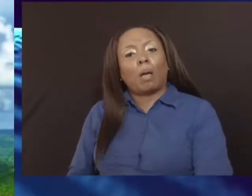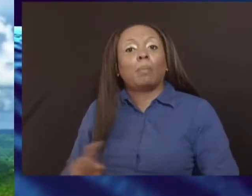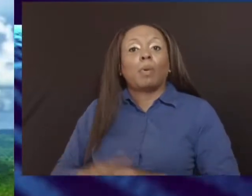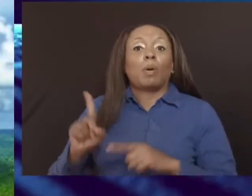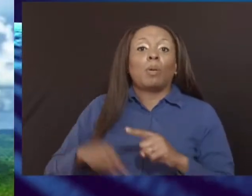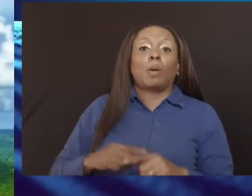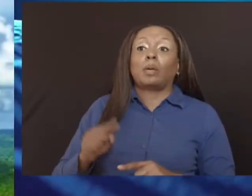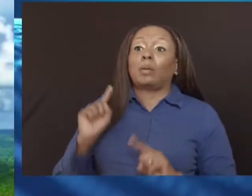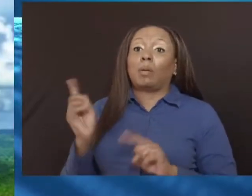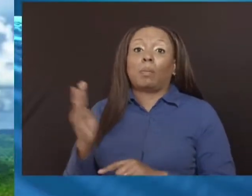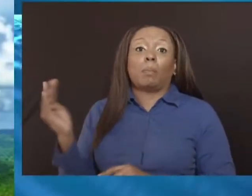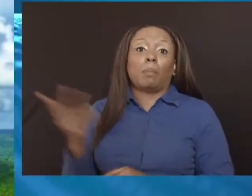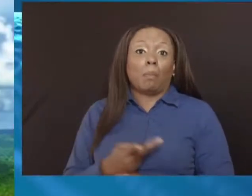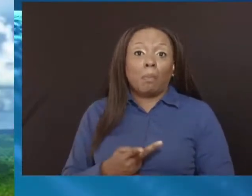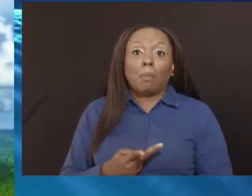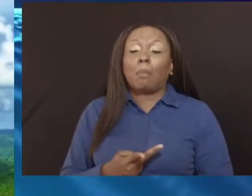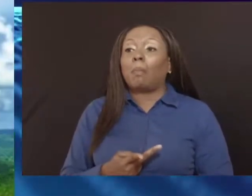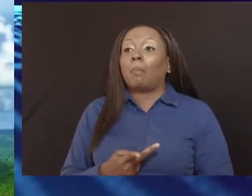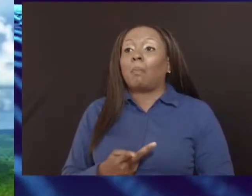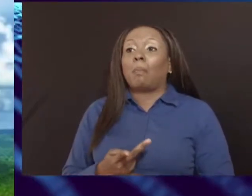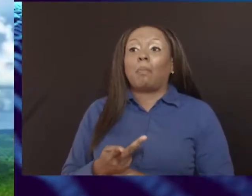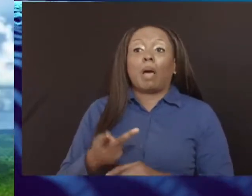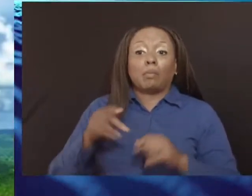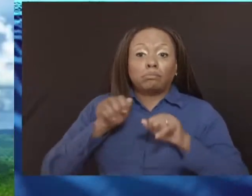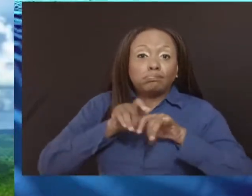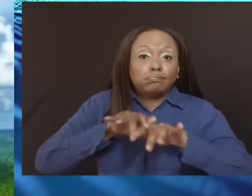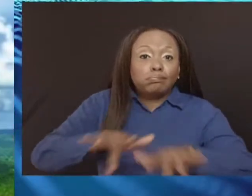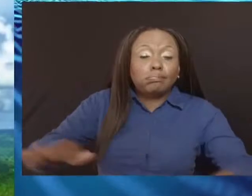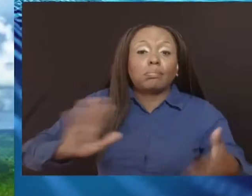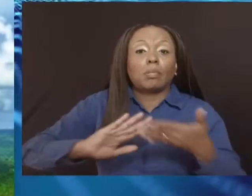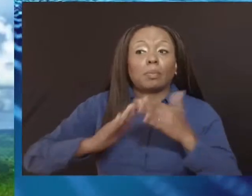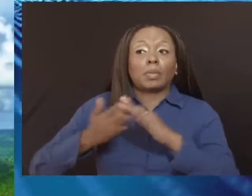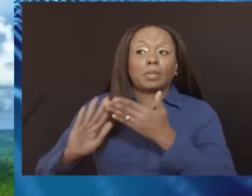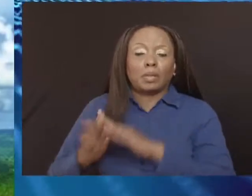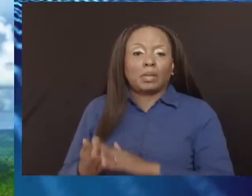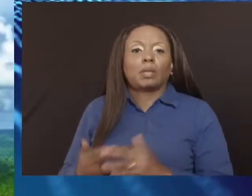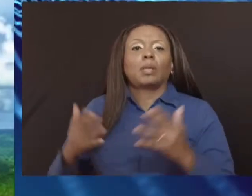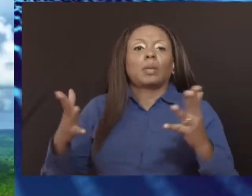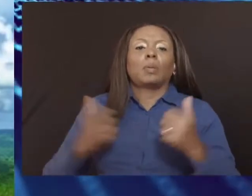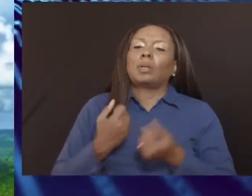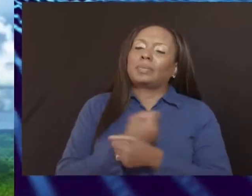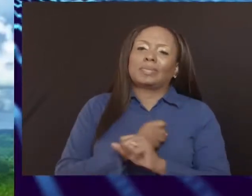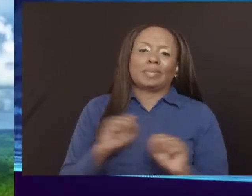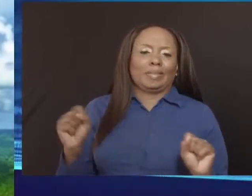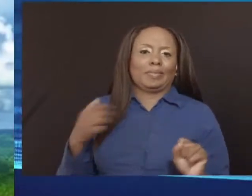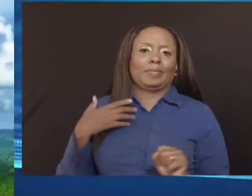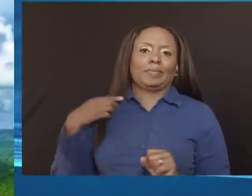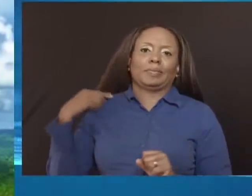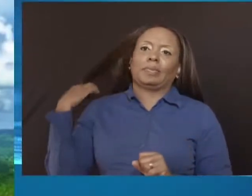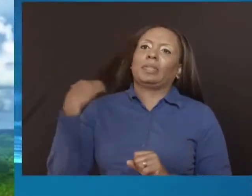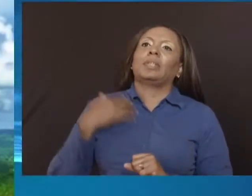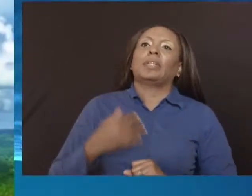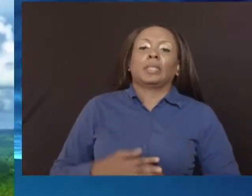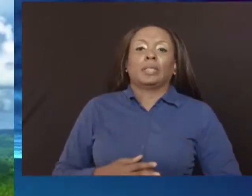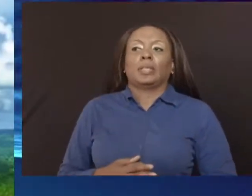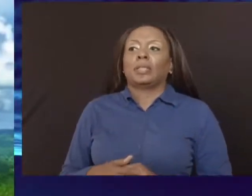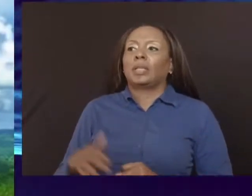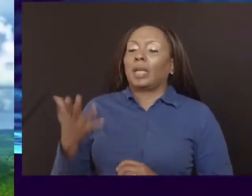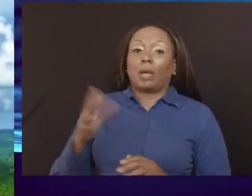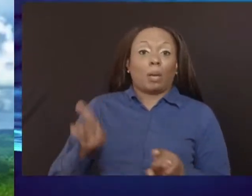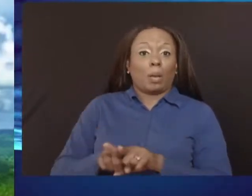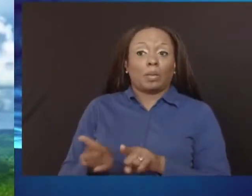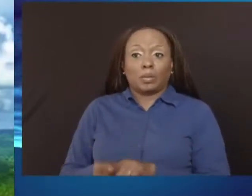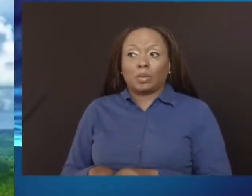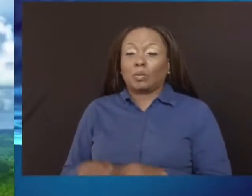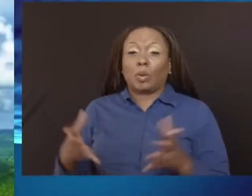free to move back, to move around essentially in community, that you are safely doing so. And this here has public health